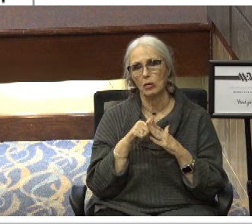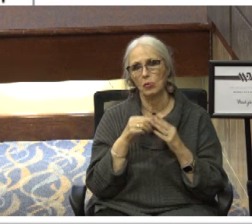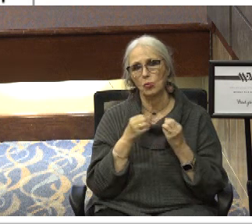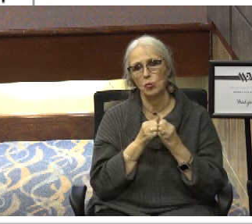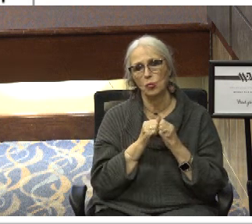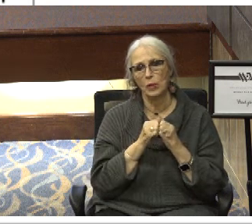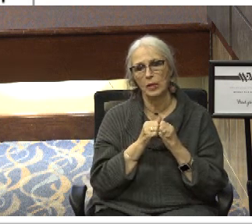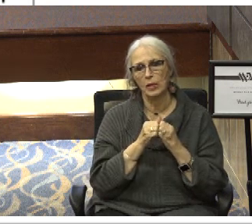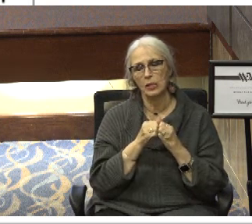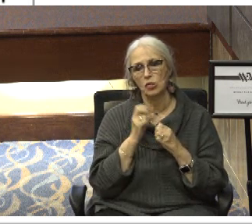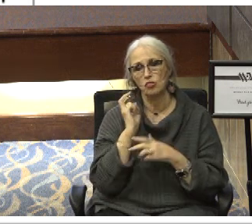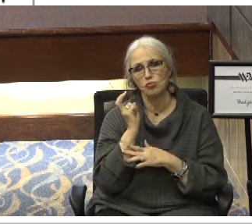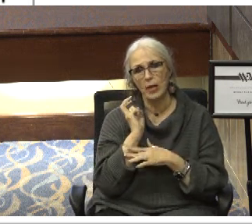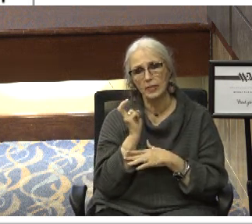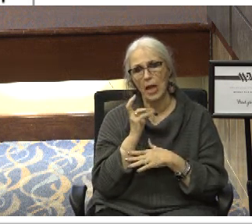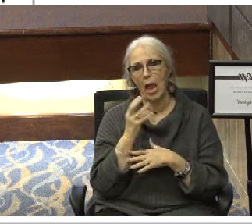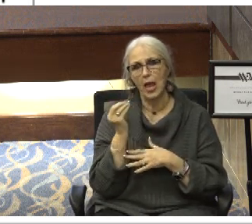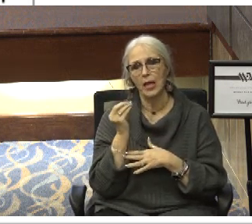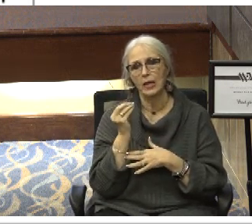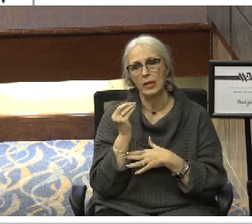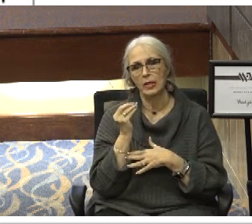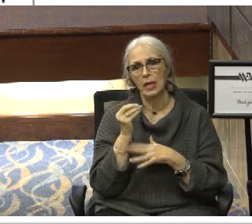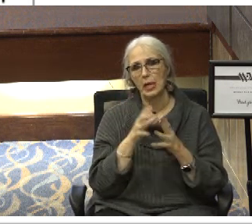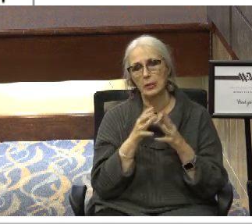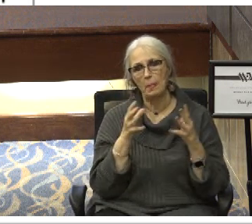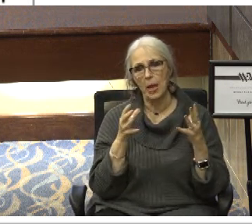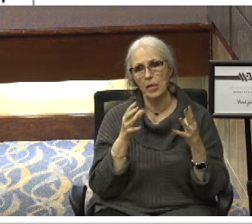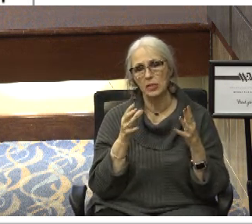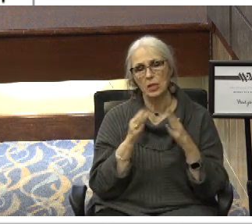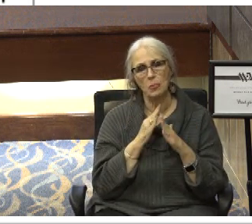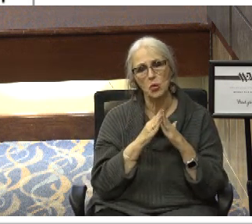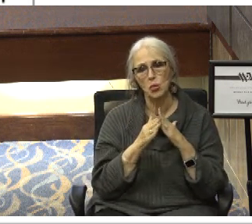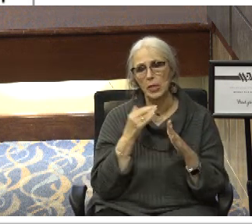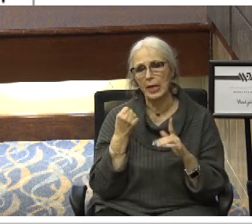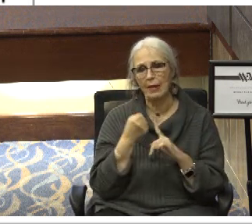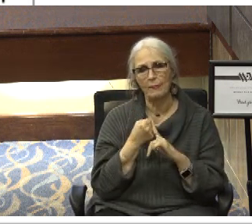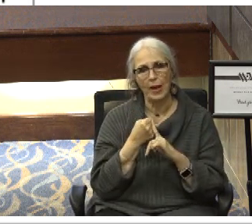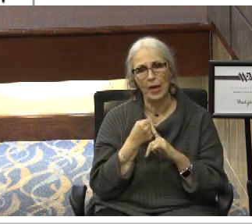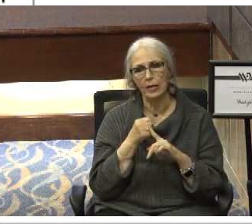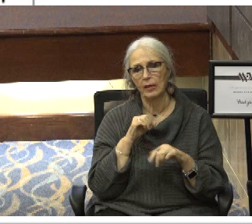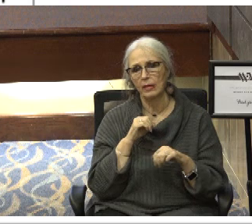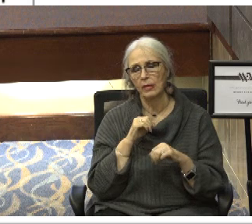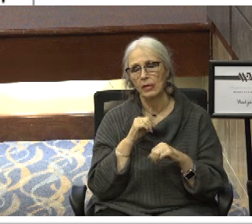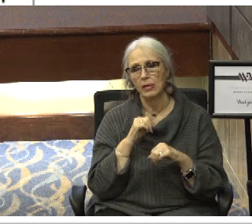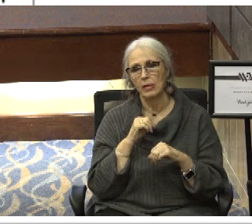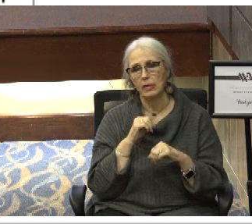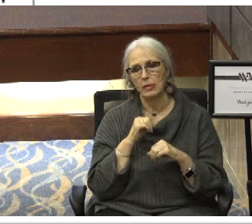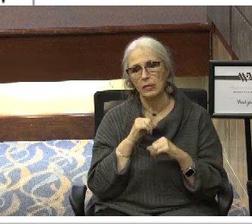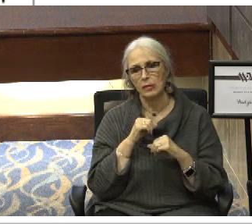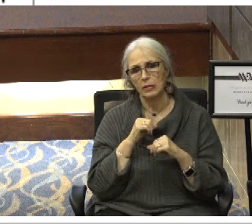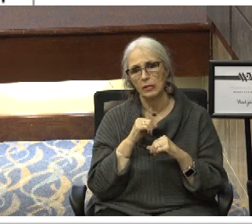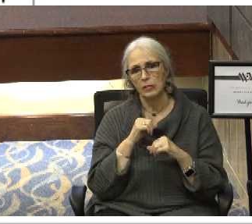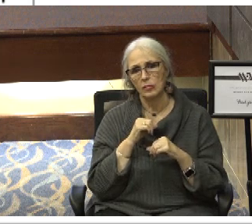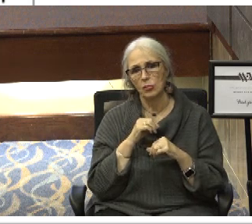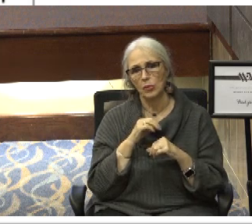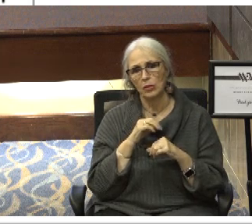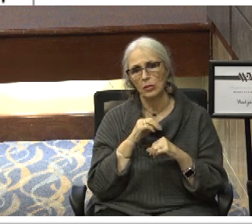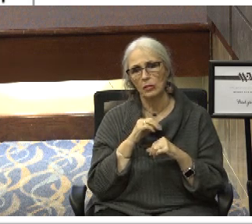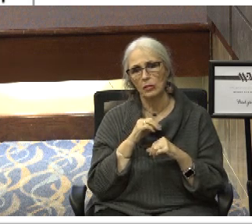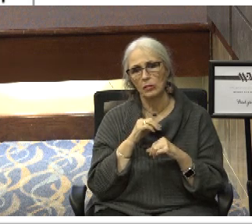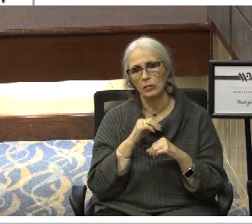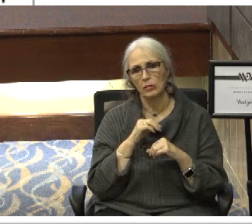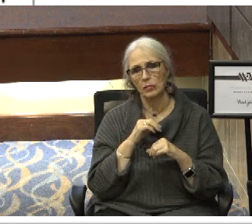transit, and especially getting as much community impact as you have, community engagement as you